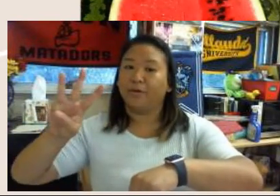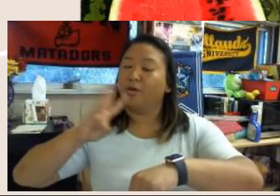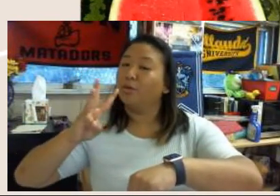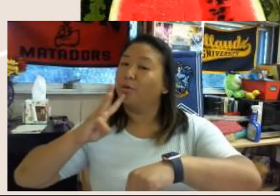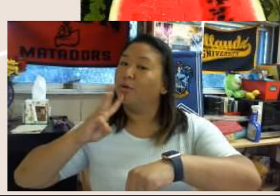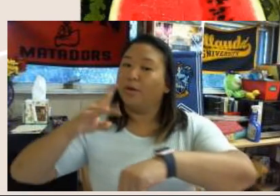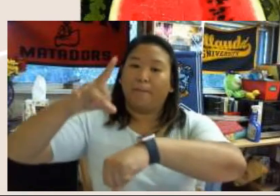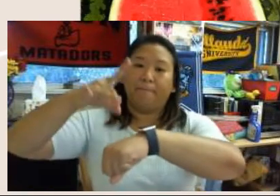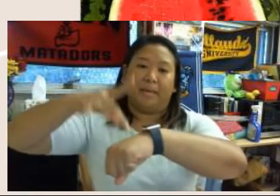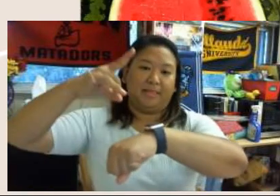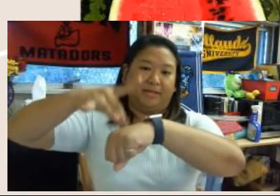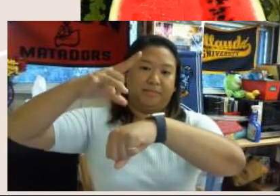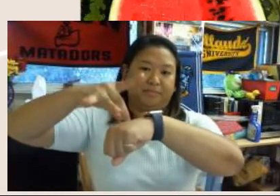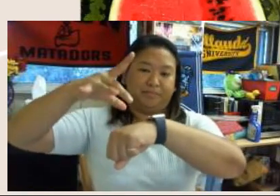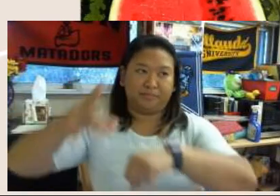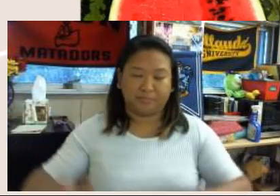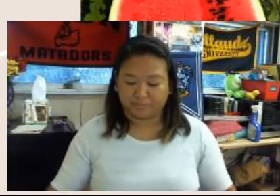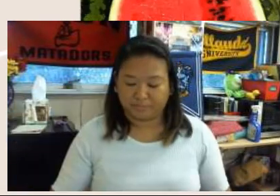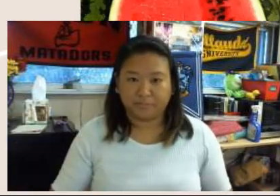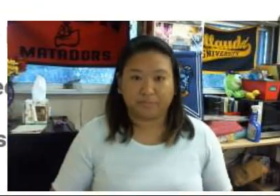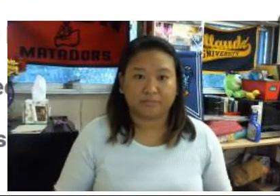a W. Melon.